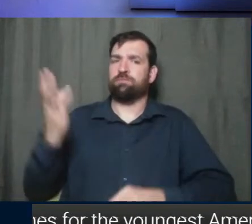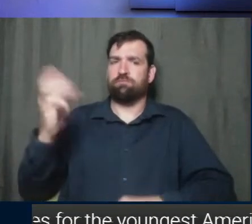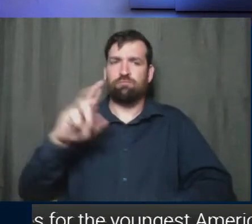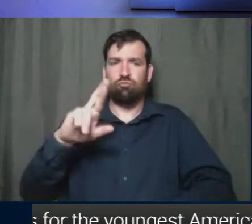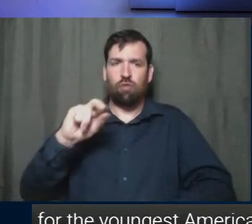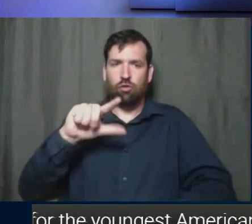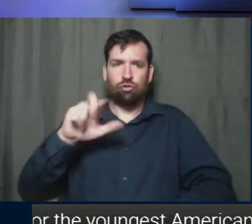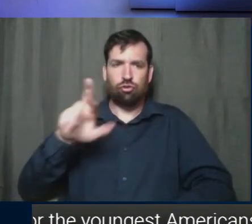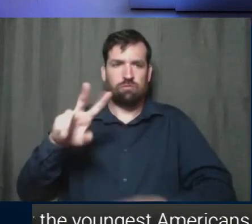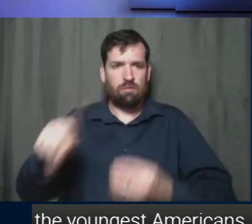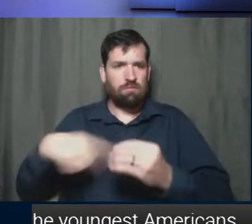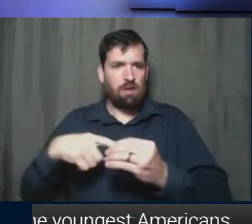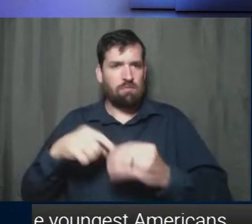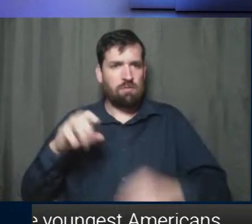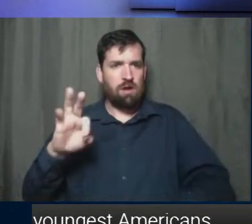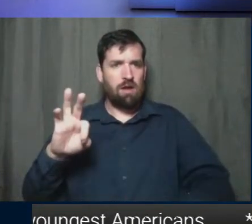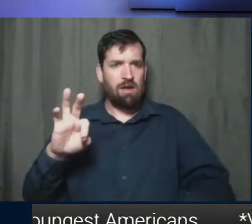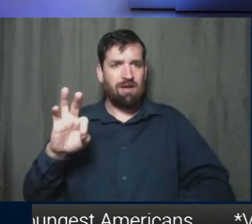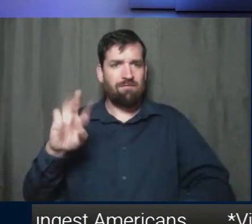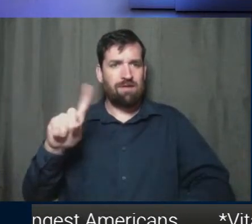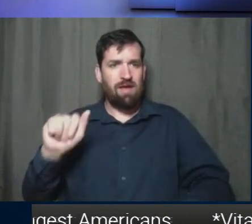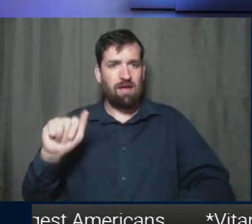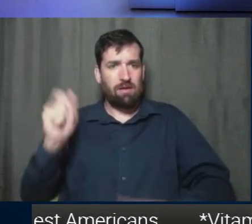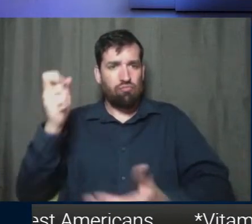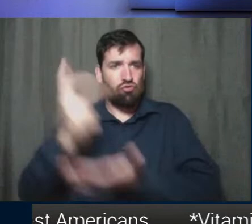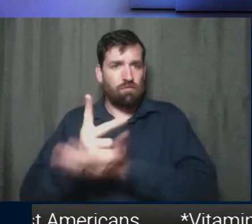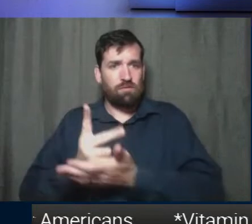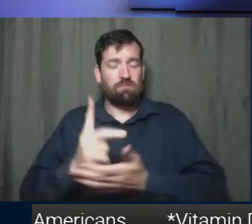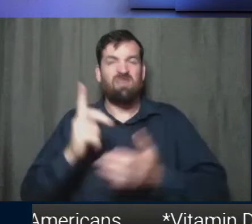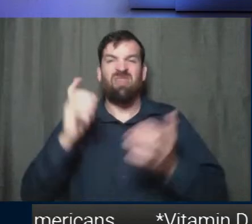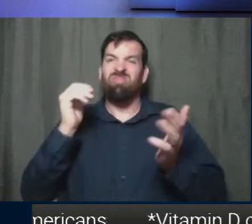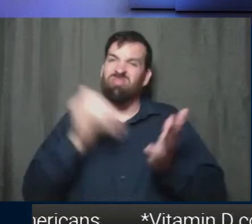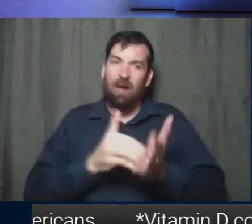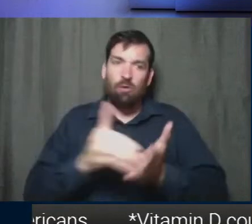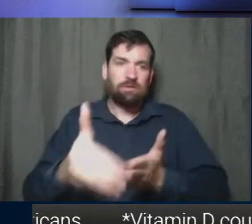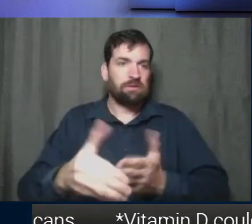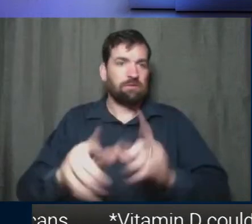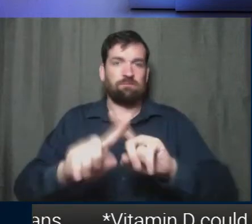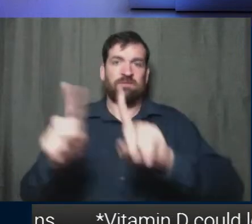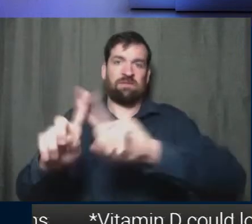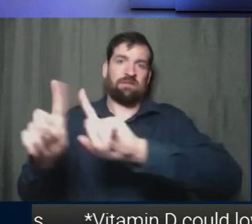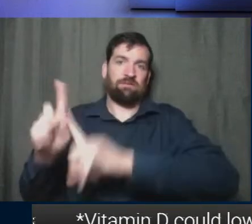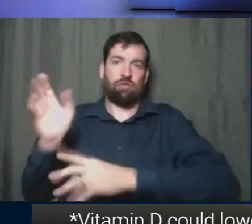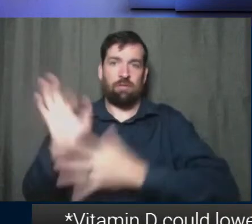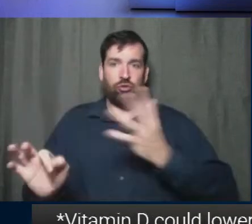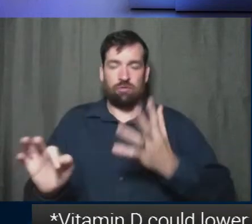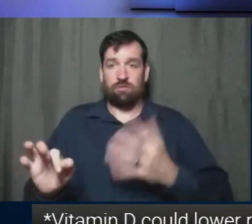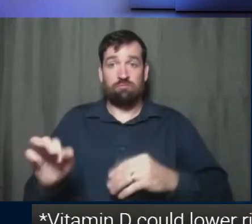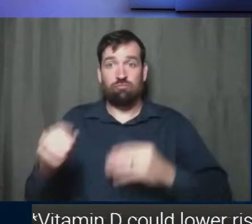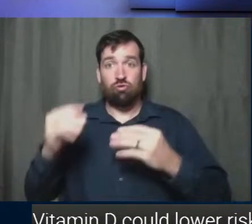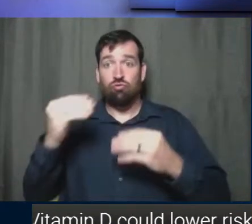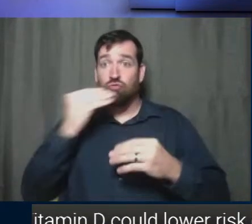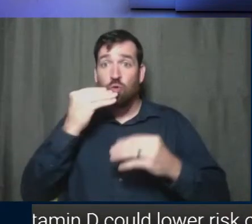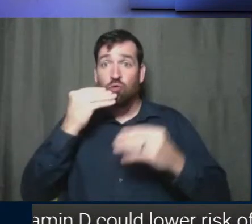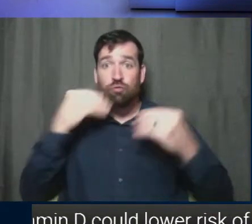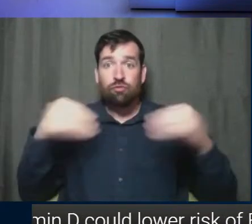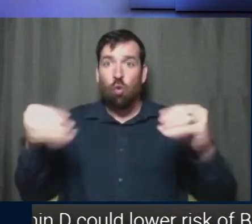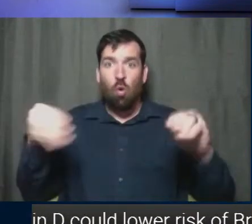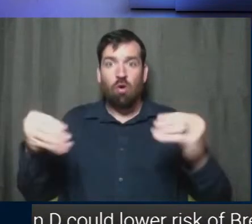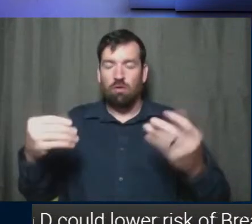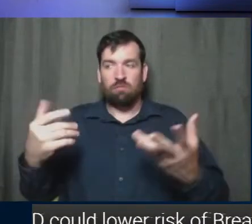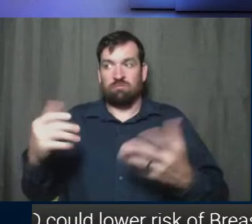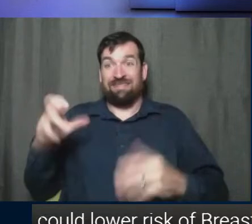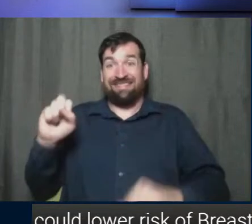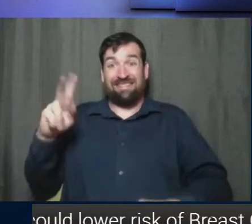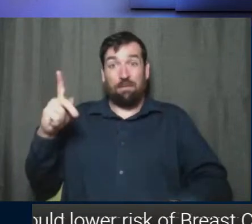mean, there are thousands of different options. You just go to a grocery store, let alone a supplement store, and you could just go